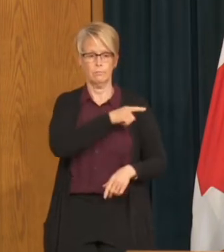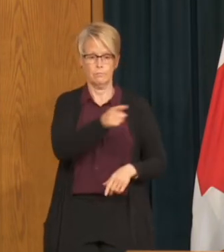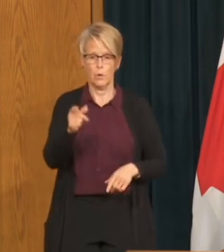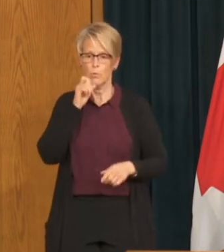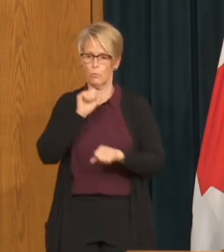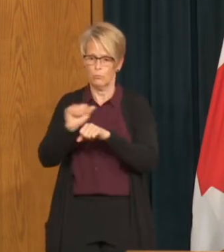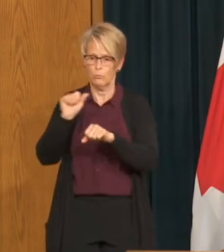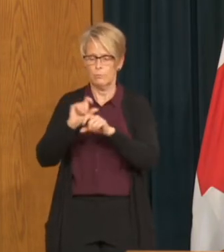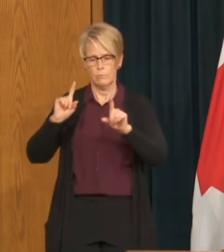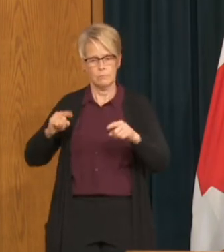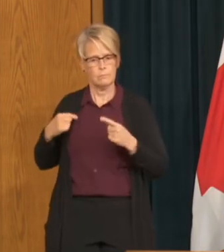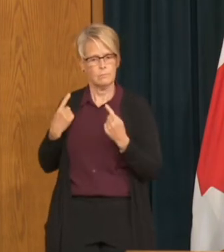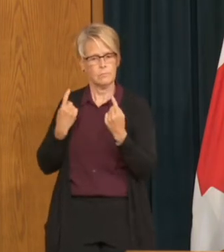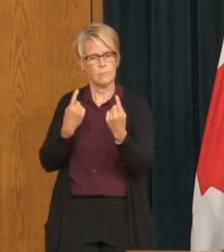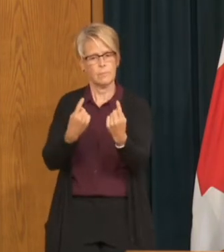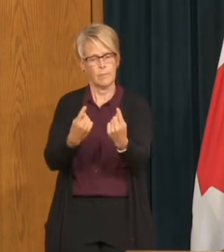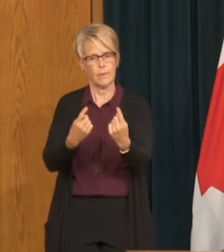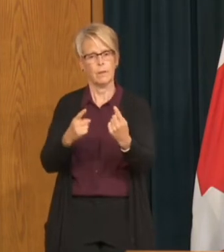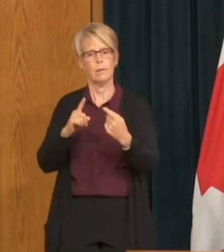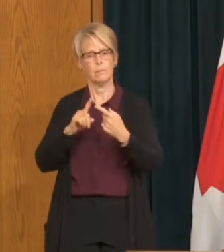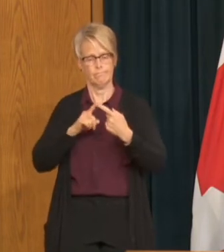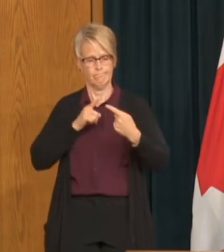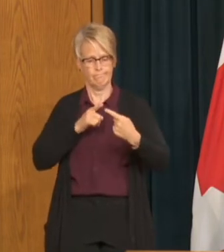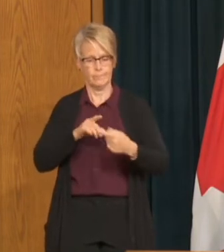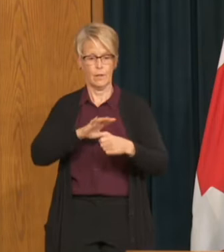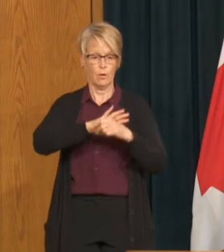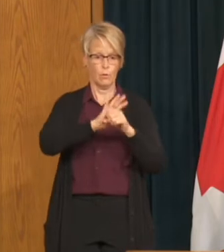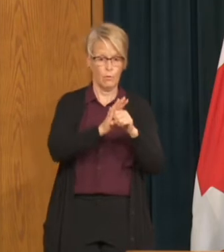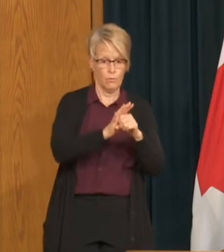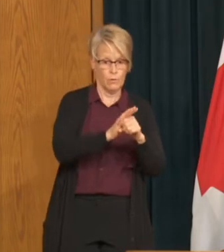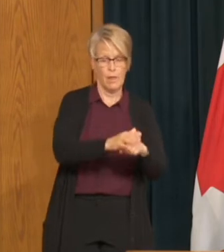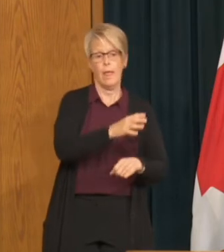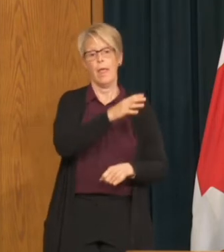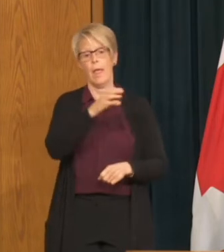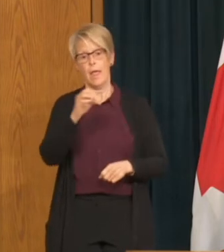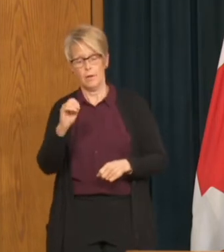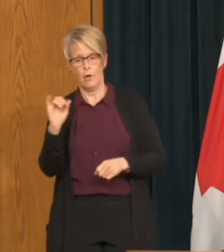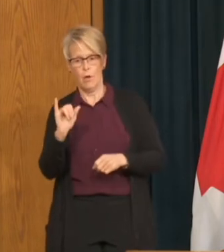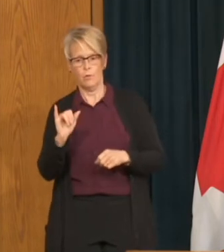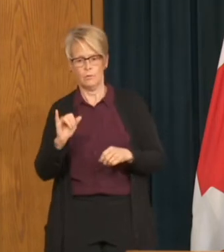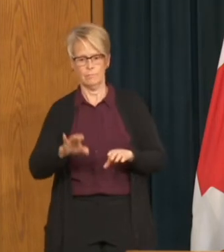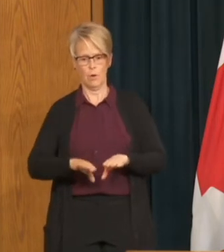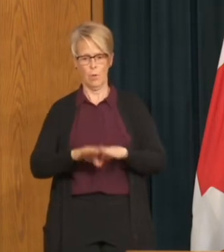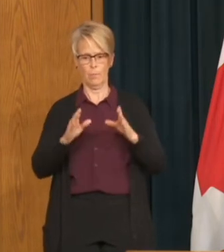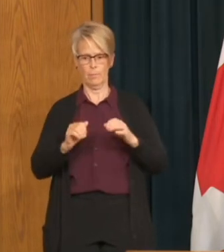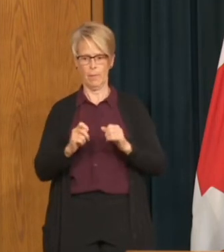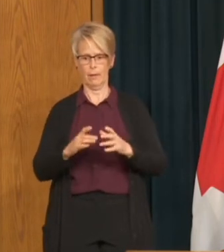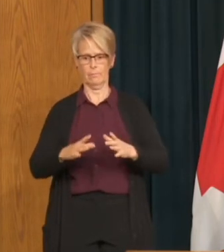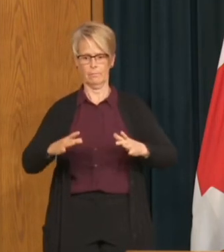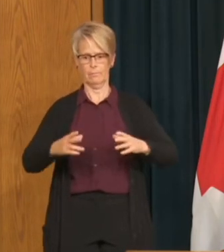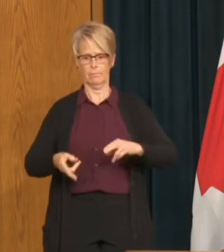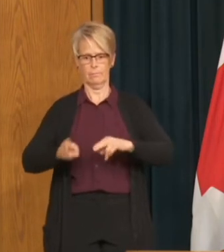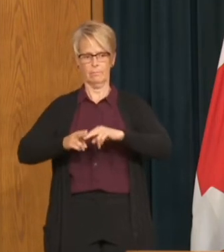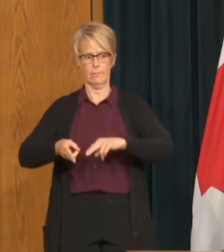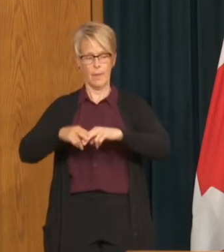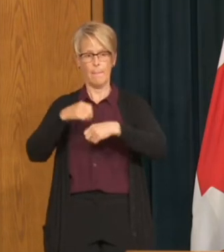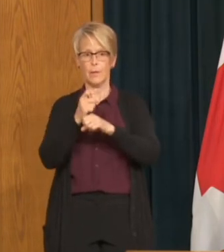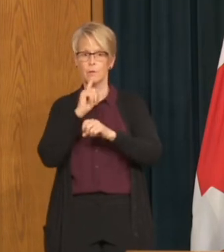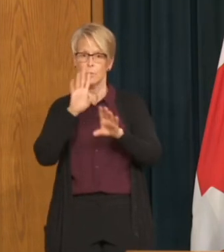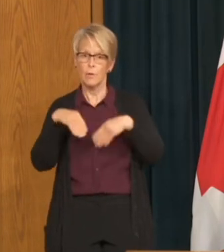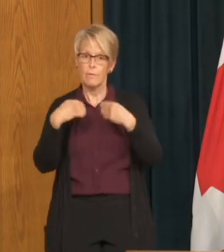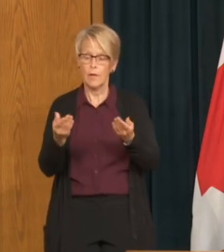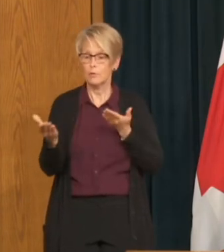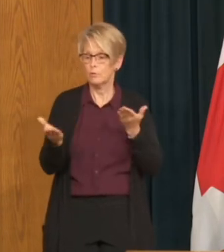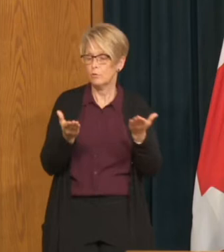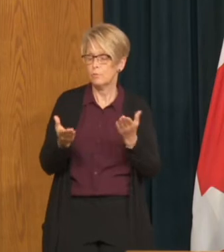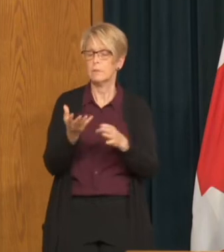front lines against COVID-19, but also now in that duality of reopening of the healthcare system, ensuring that we open services in a